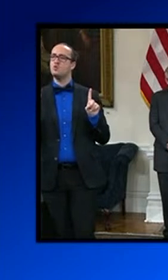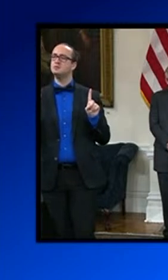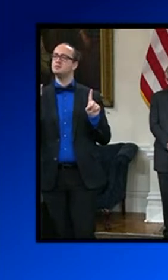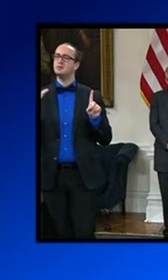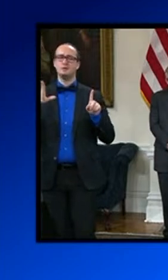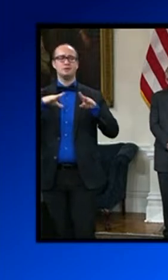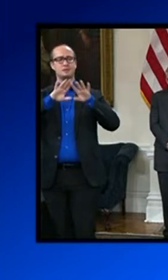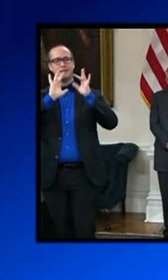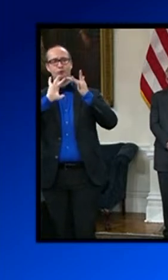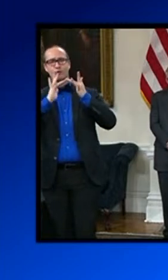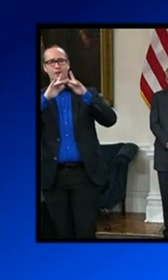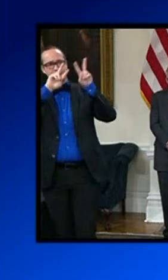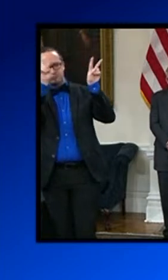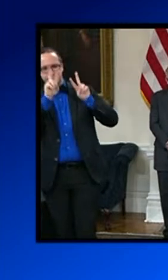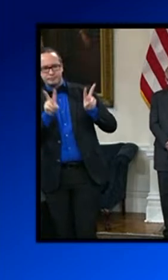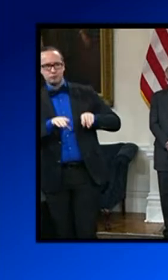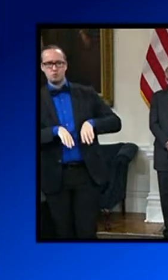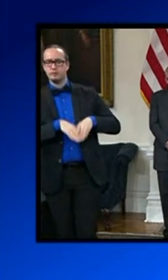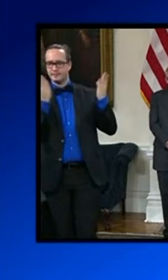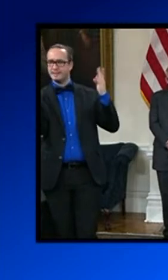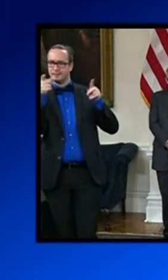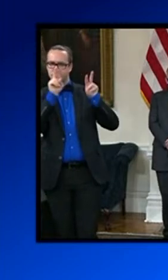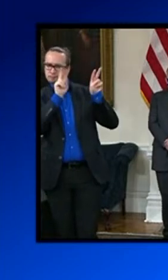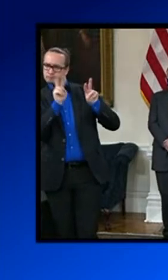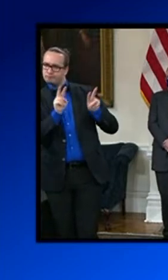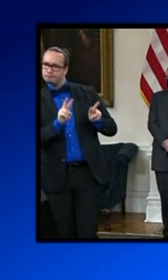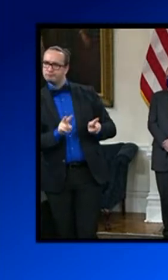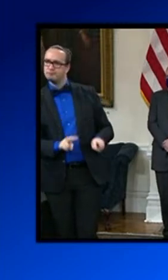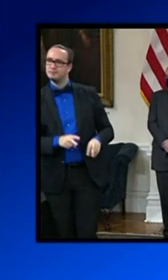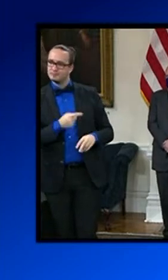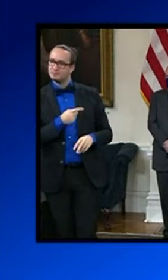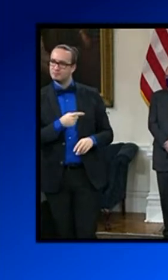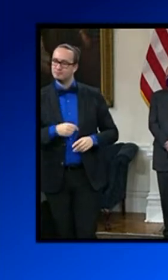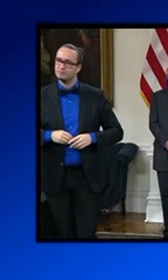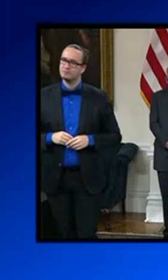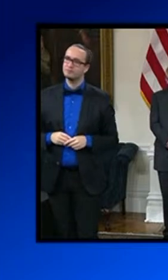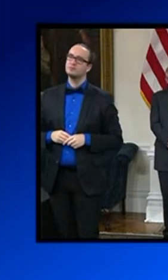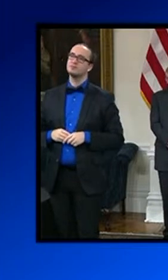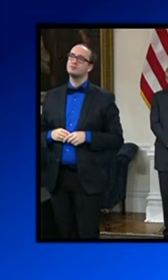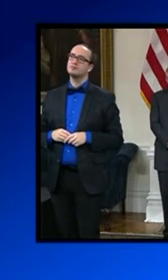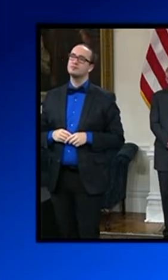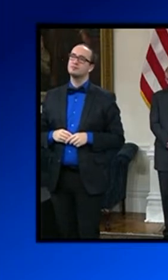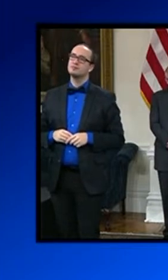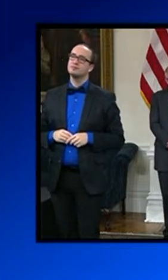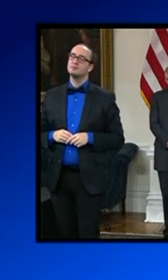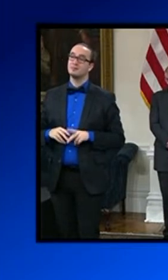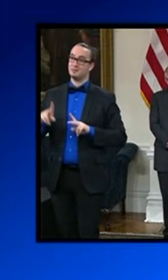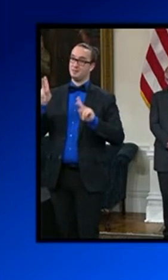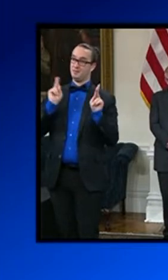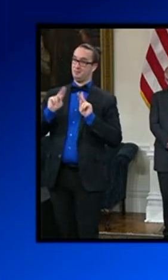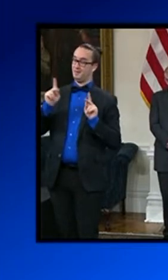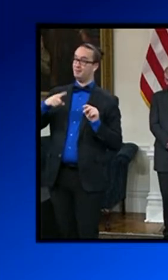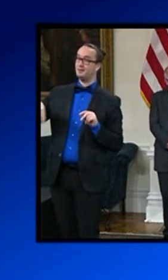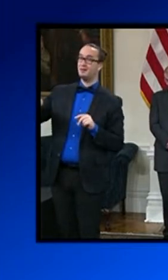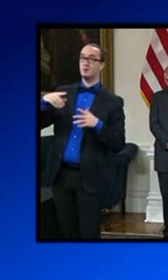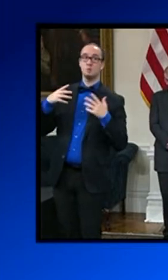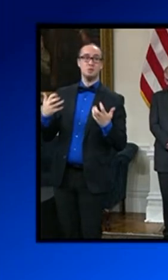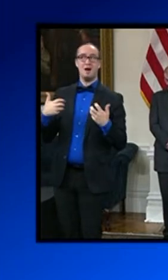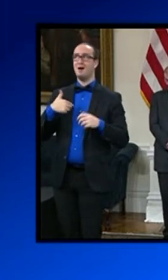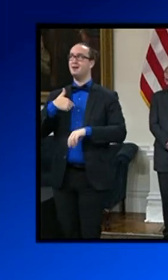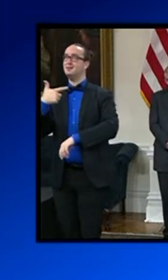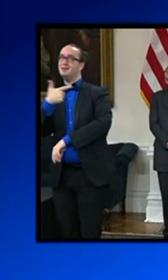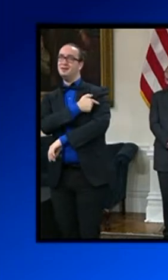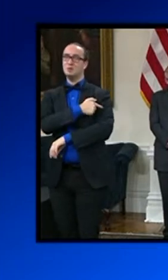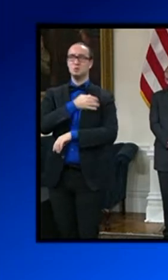the vaccine. Among people who say they want the vaccine as soon as possible, 52% know someone who